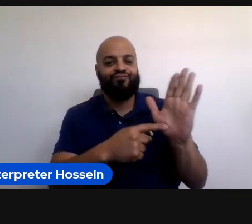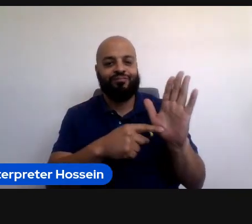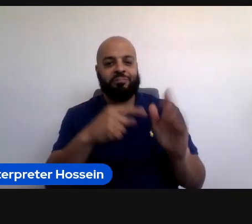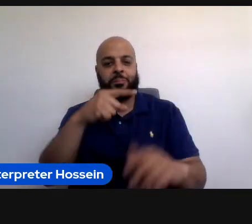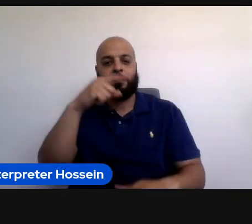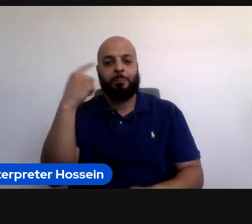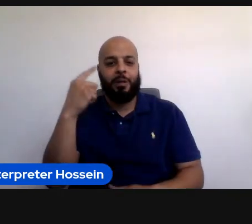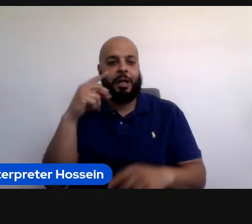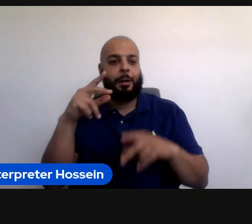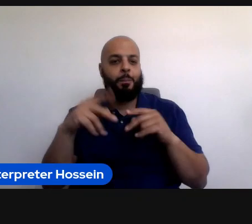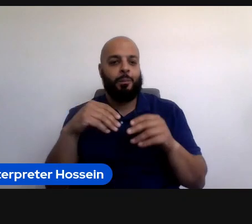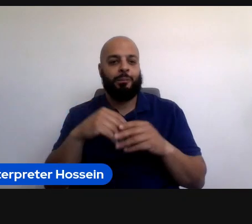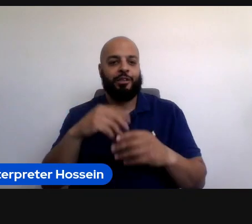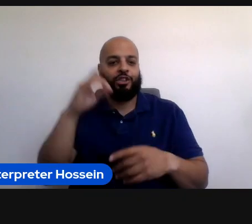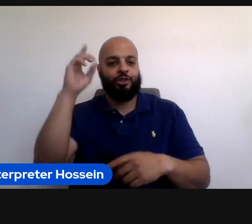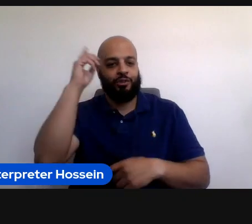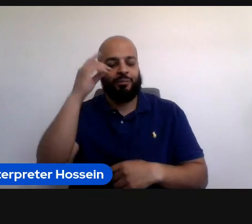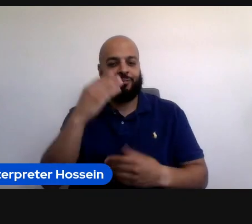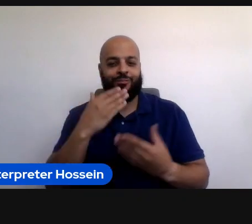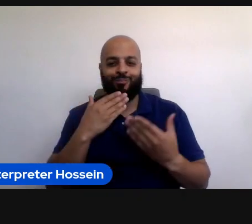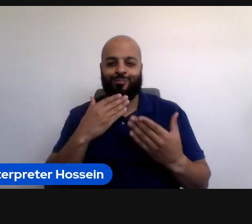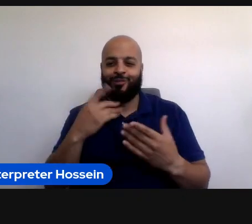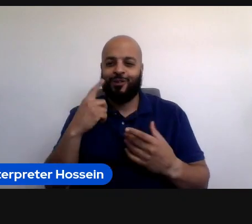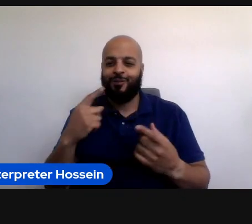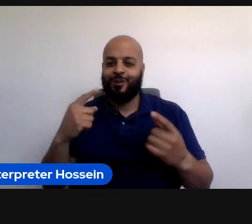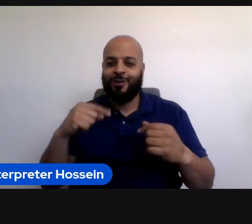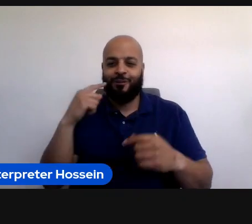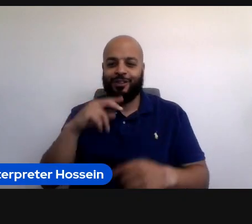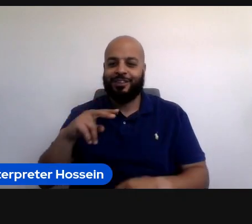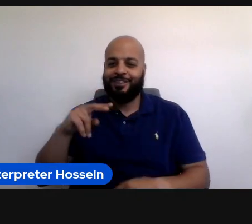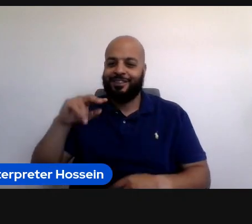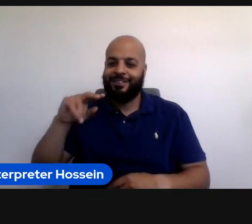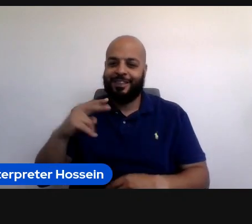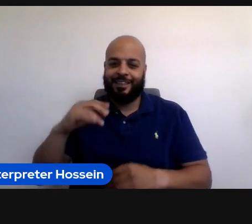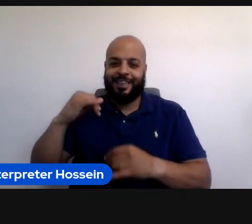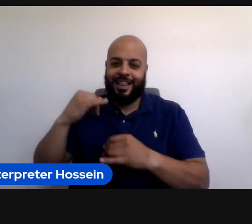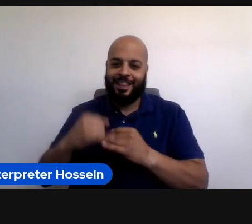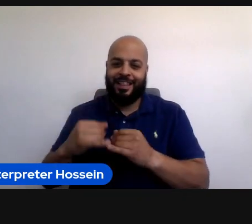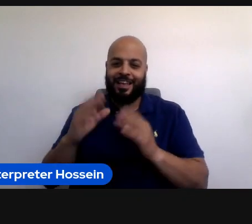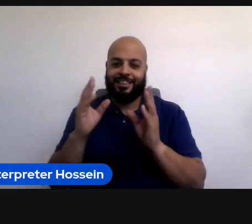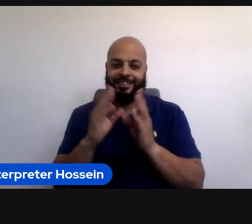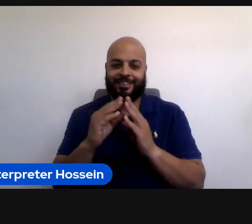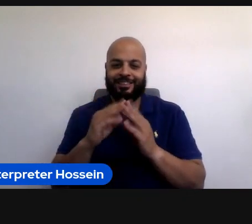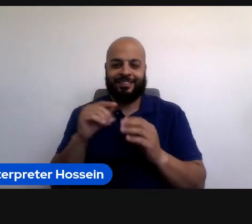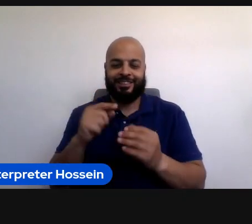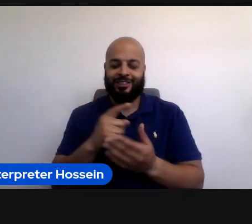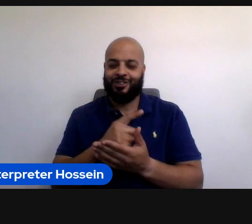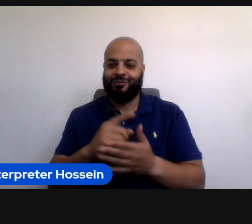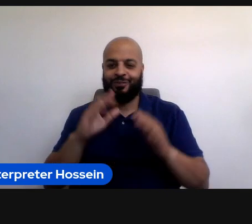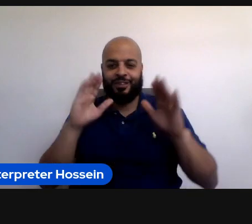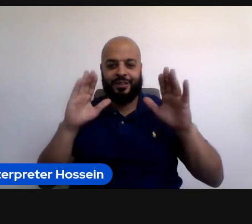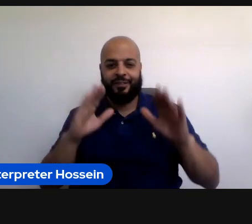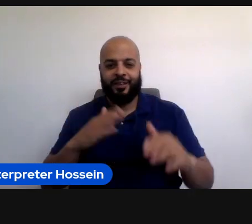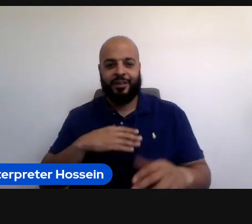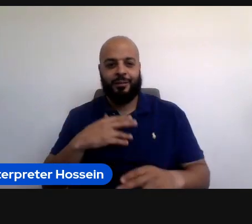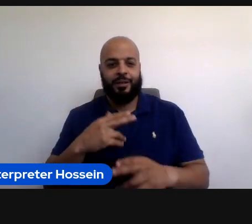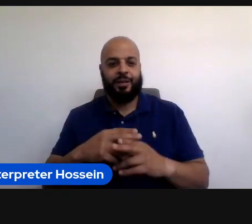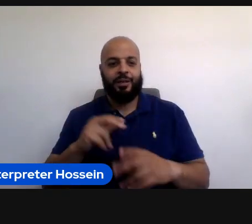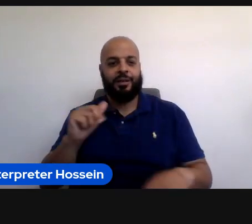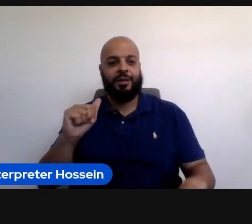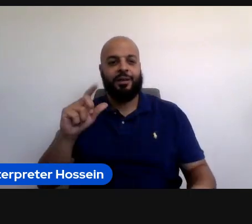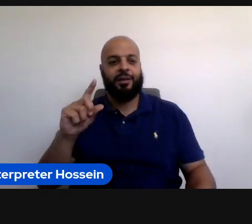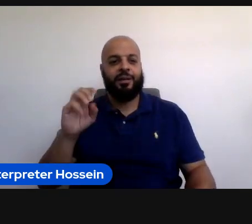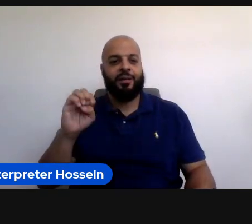immunology. Thank you for sticking around for our second to last session of what has been a fantastic week. My name is Ade Pedro Shodi. I'm